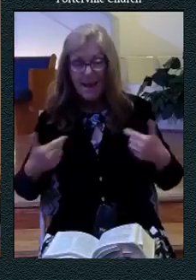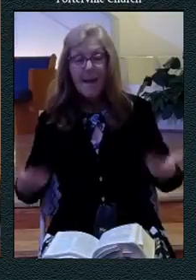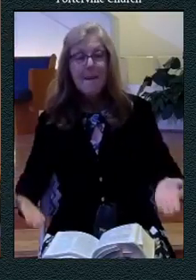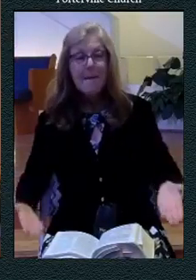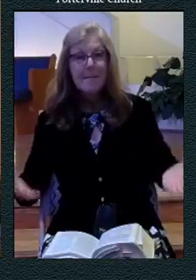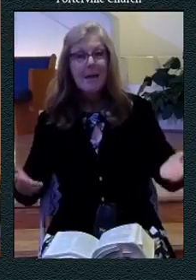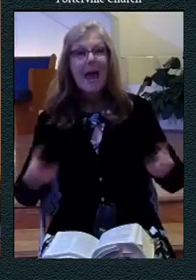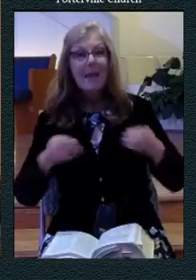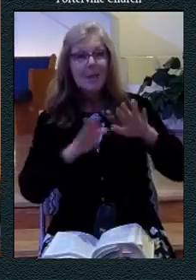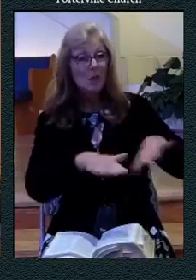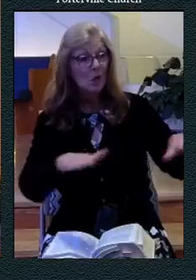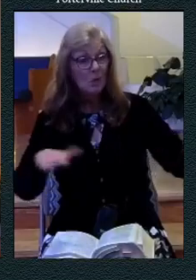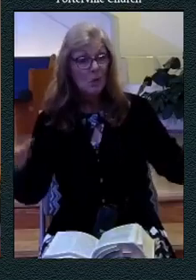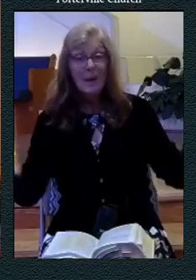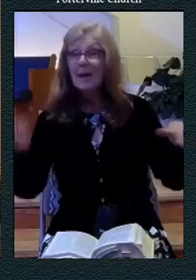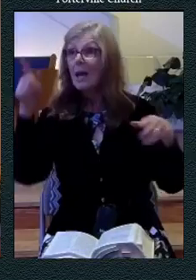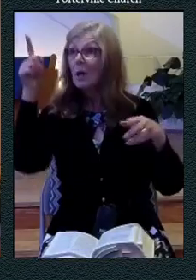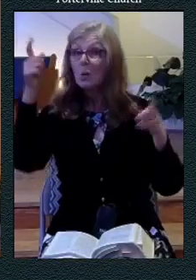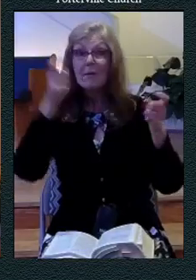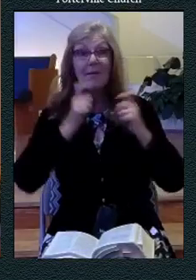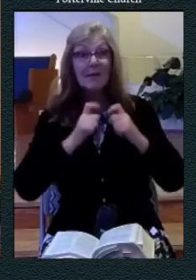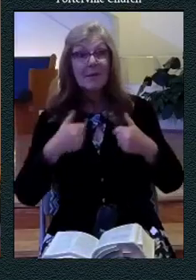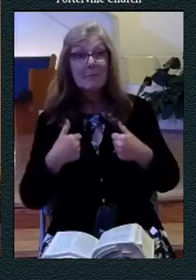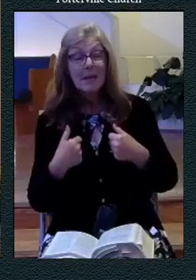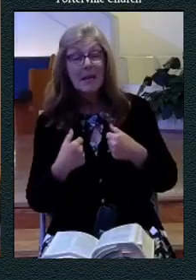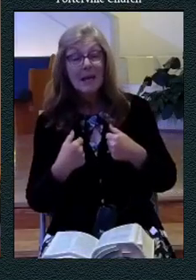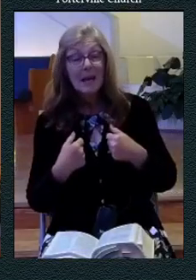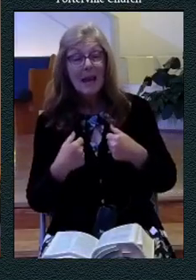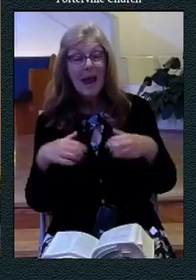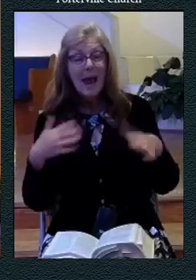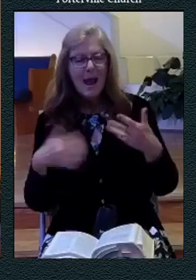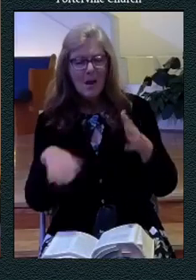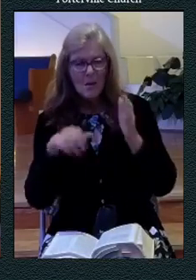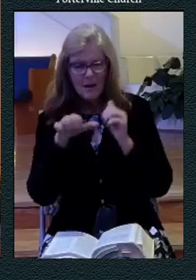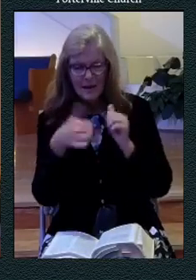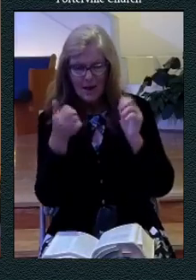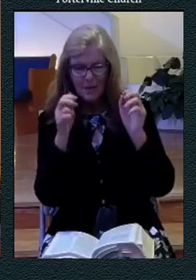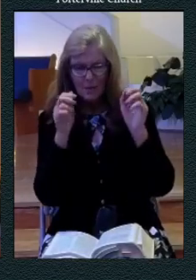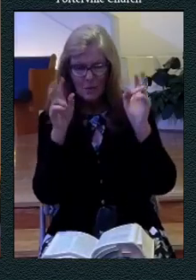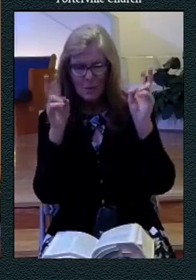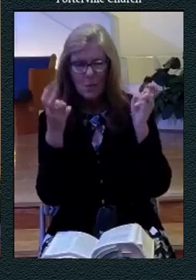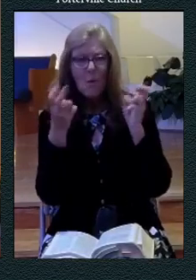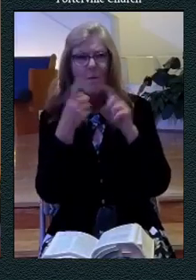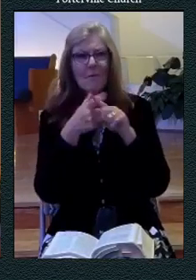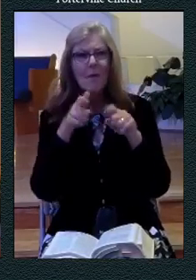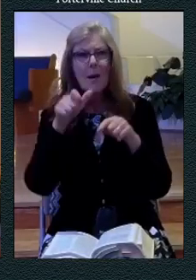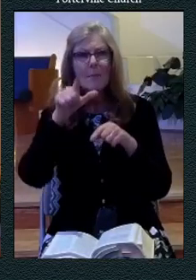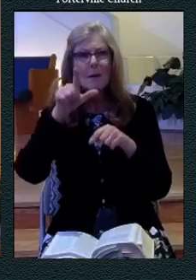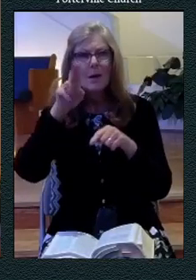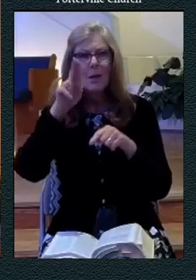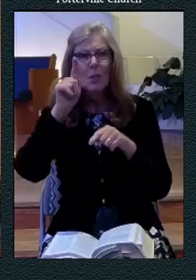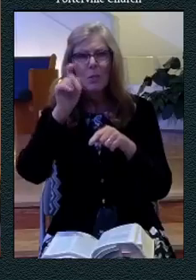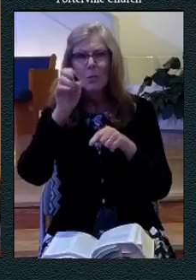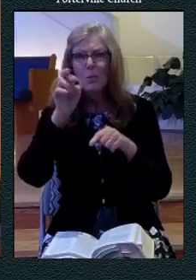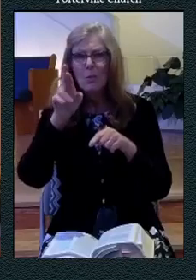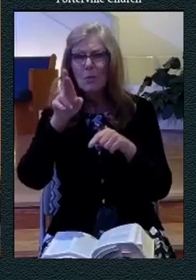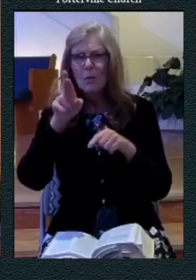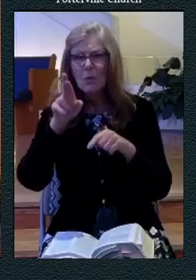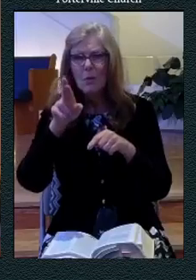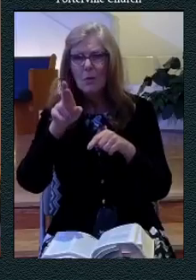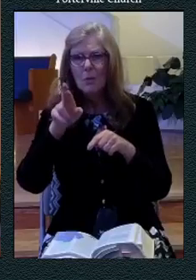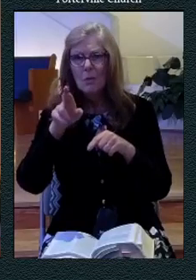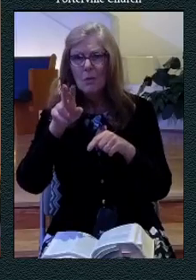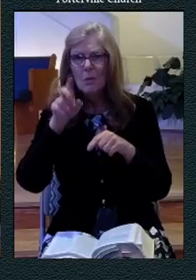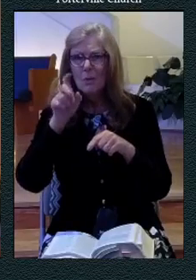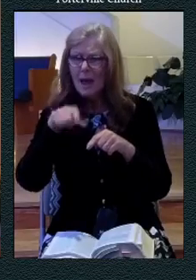me. Oh, by grace. Let me read you another quote from Luther. You see, we've got to take hold of this